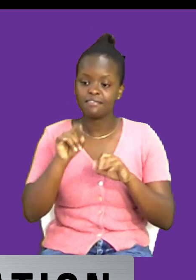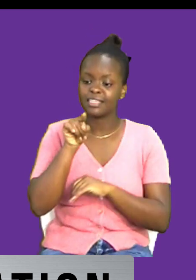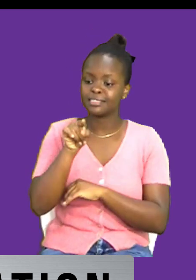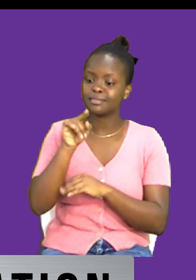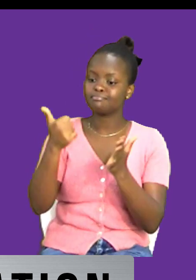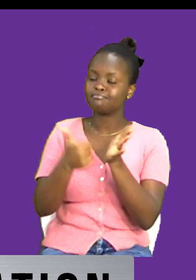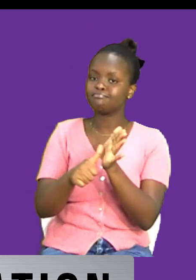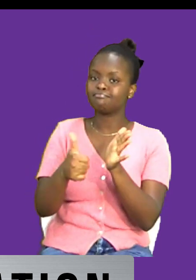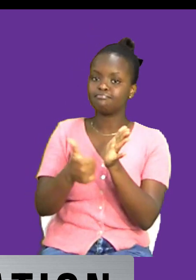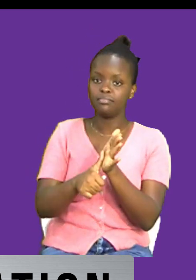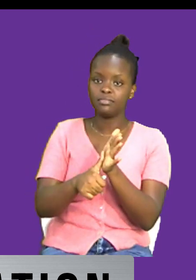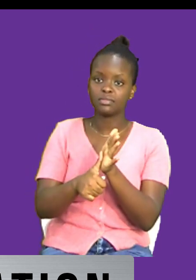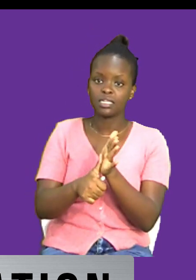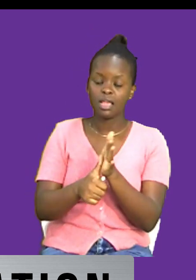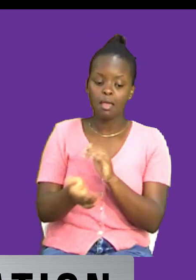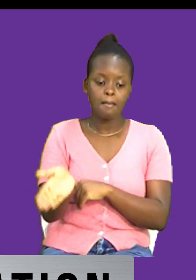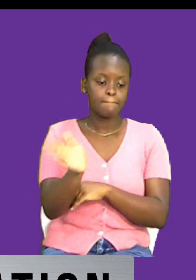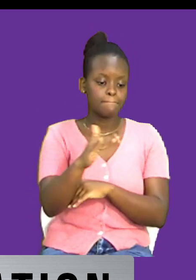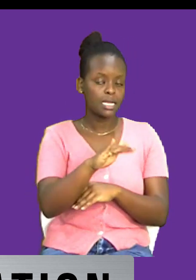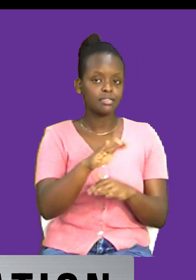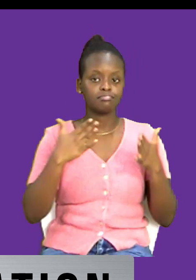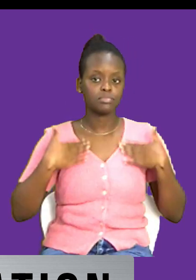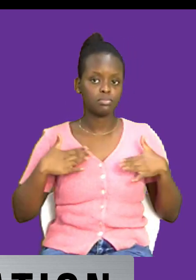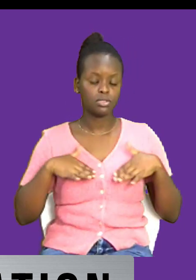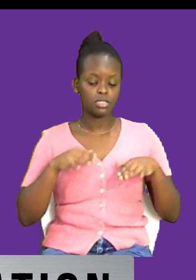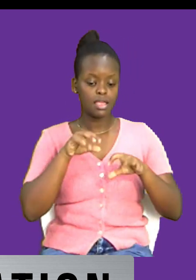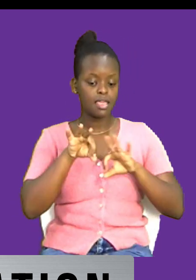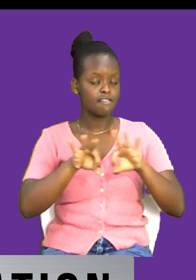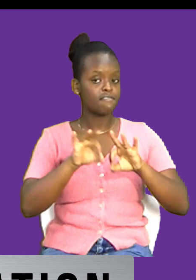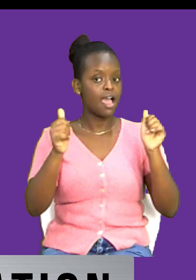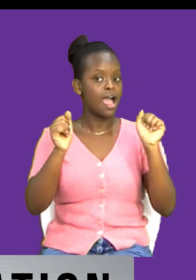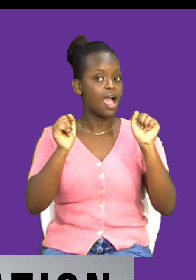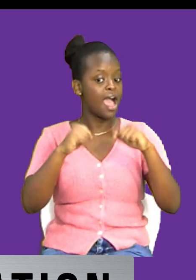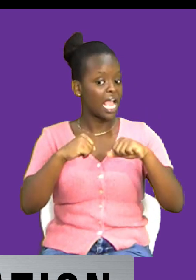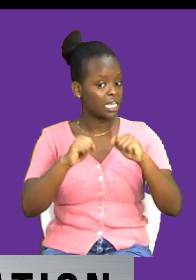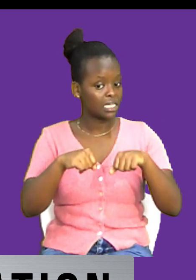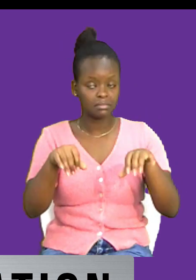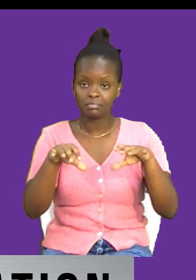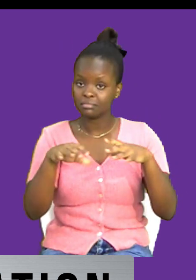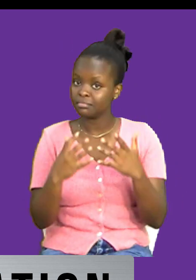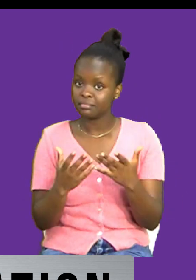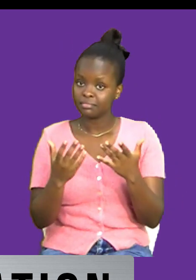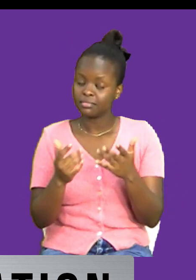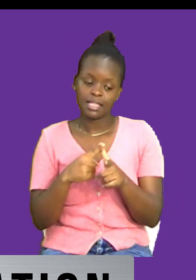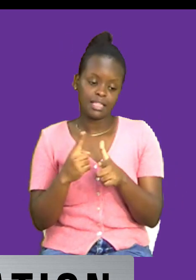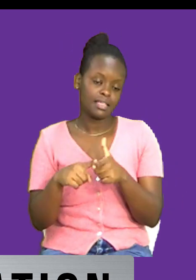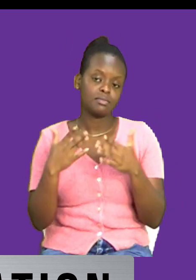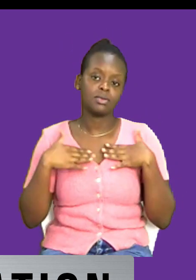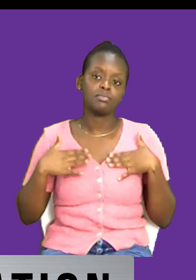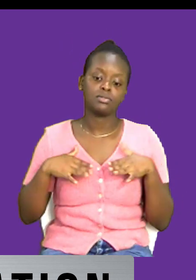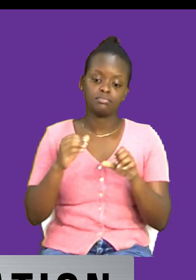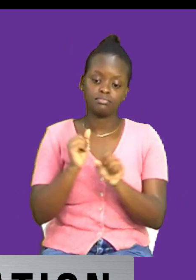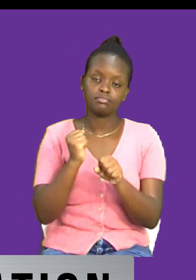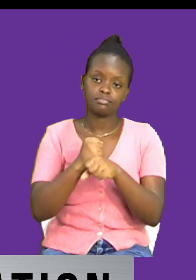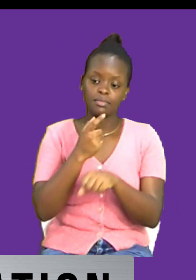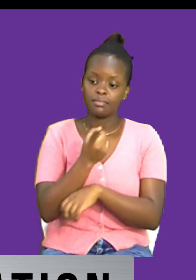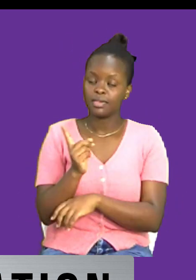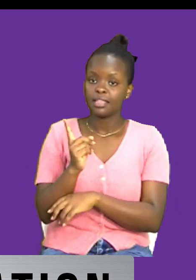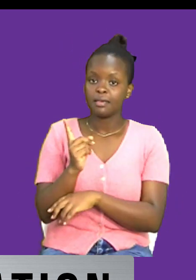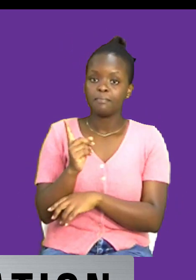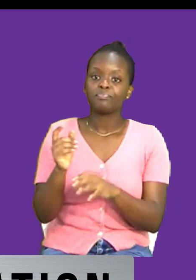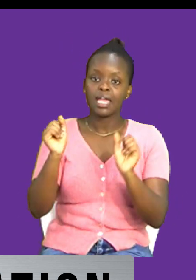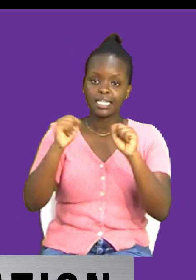problem like this, then it goes back to the people. If they cannot agree, it is the people to make them agree. And this is what we are saying. And that's why we call ourselves the